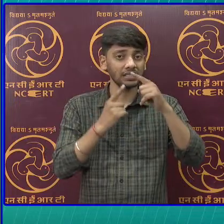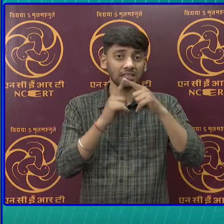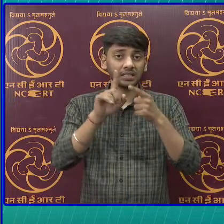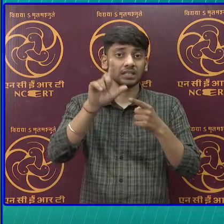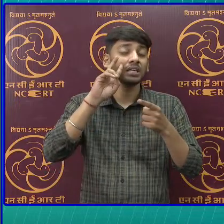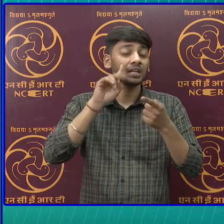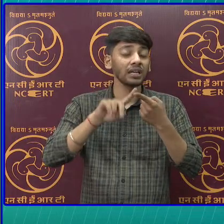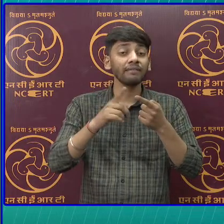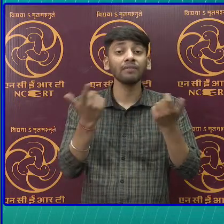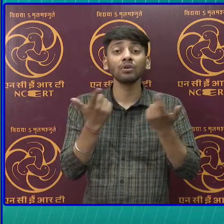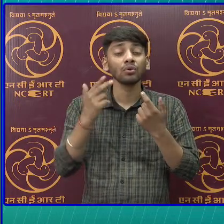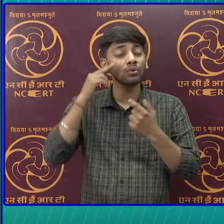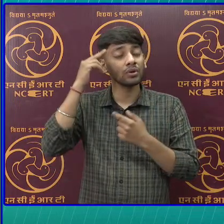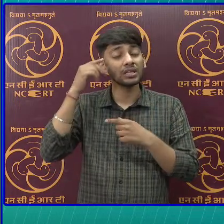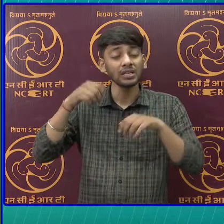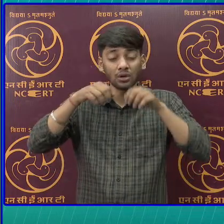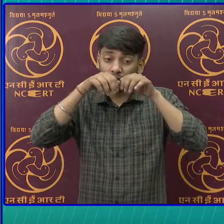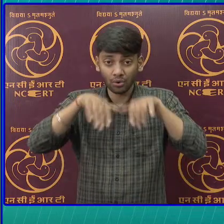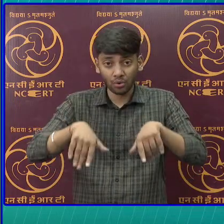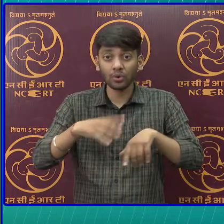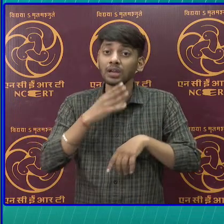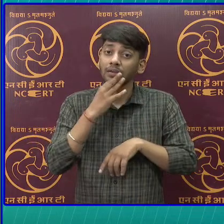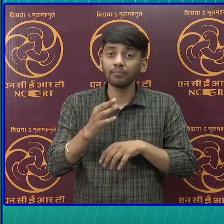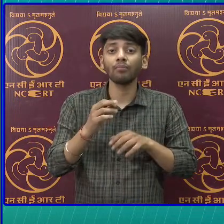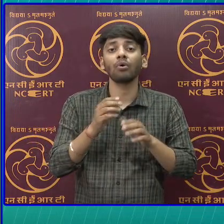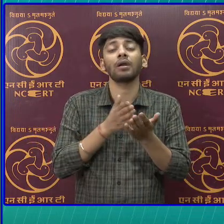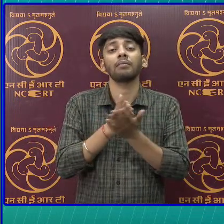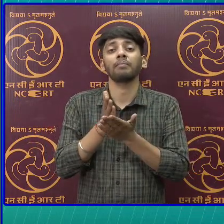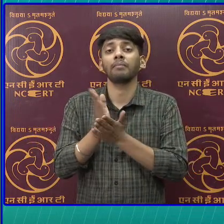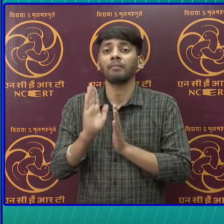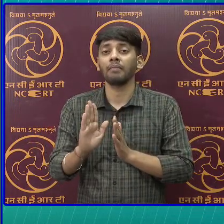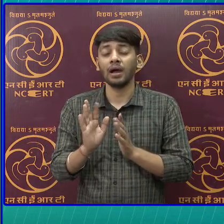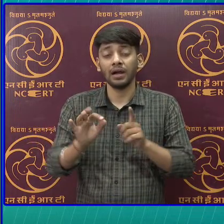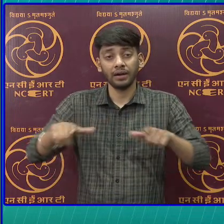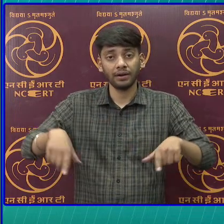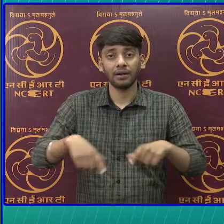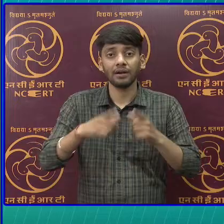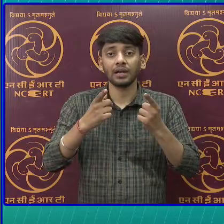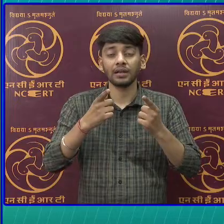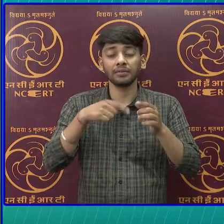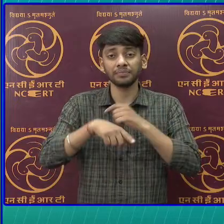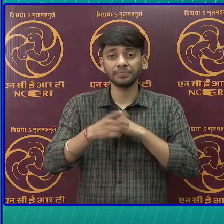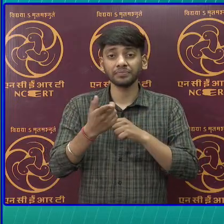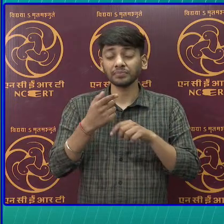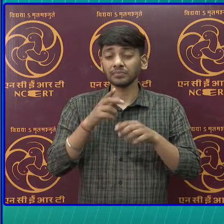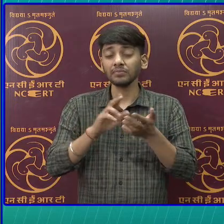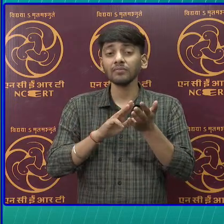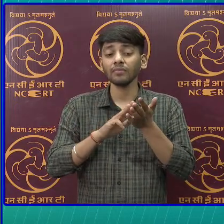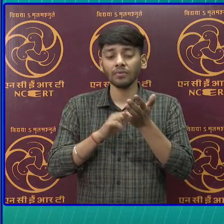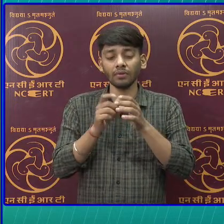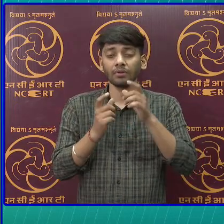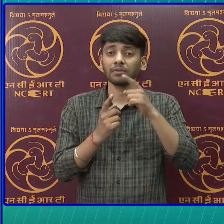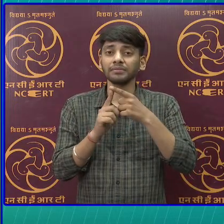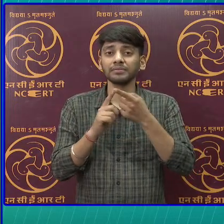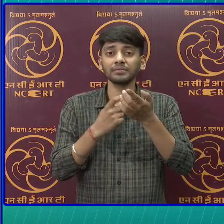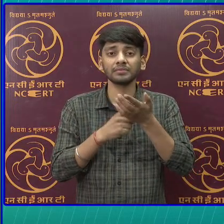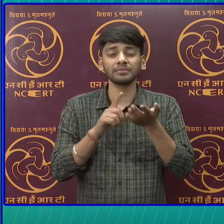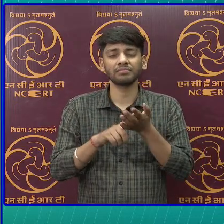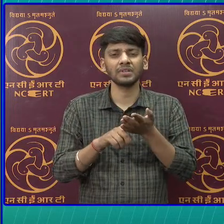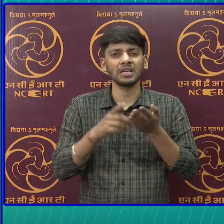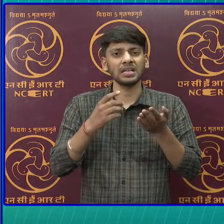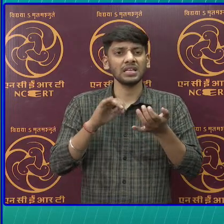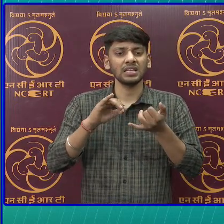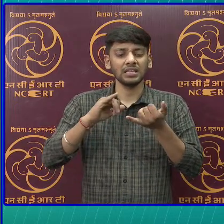tree. Stanza 4 is a short one. He says, then the matter of scorching and choking in sun and